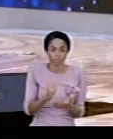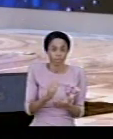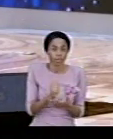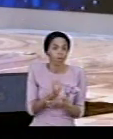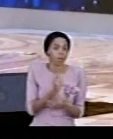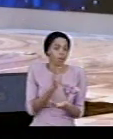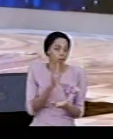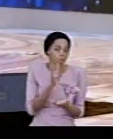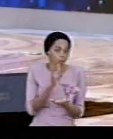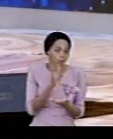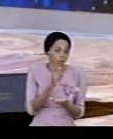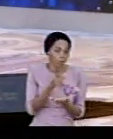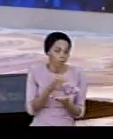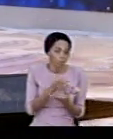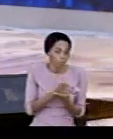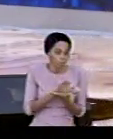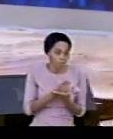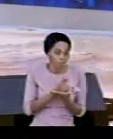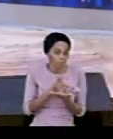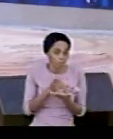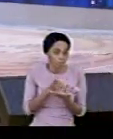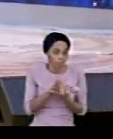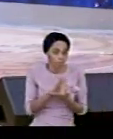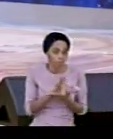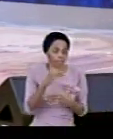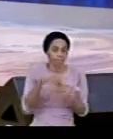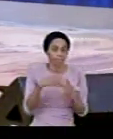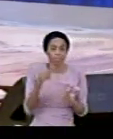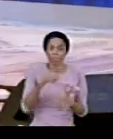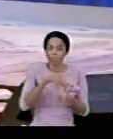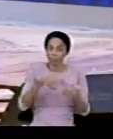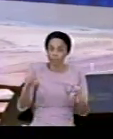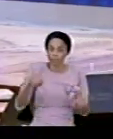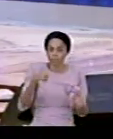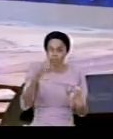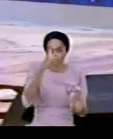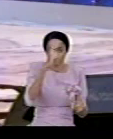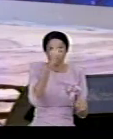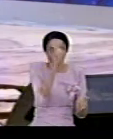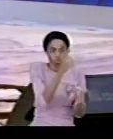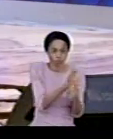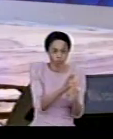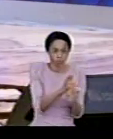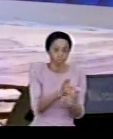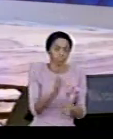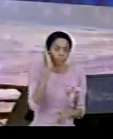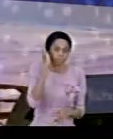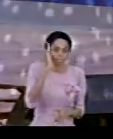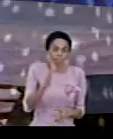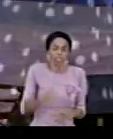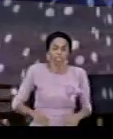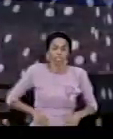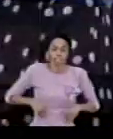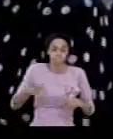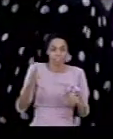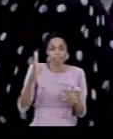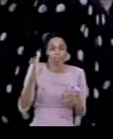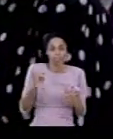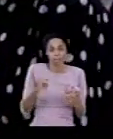this. But the just shall live by his faith.